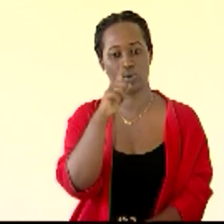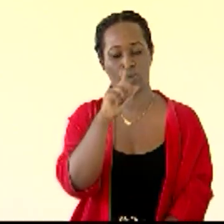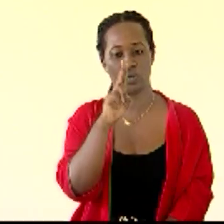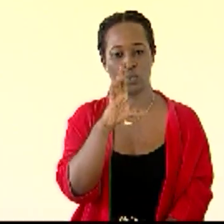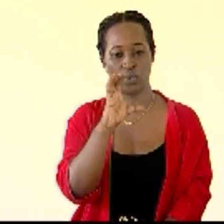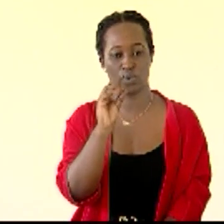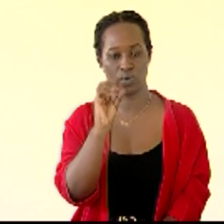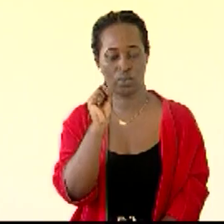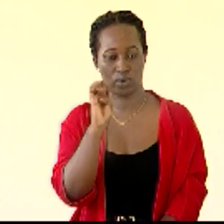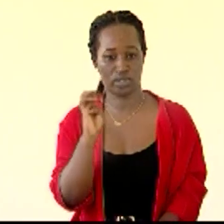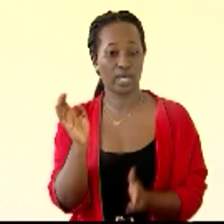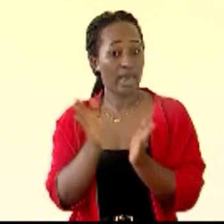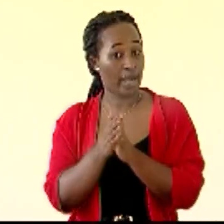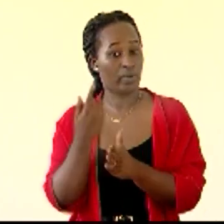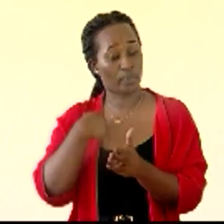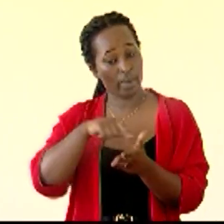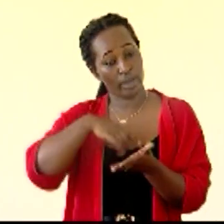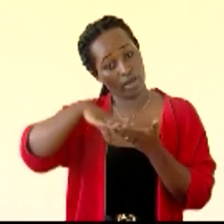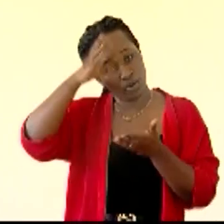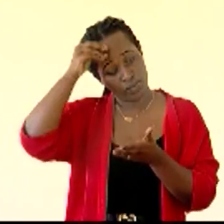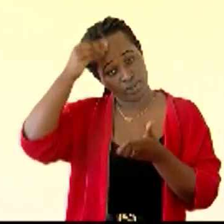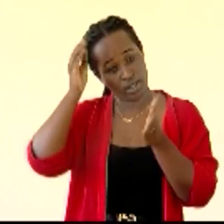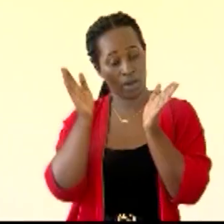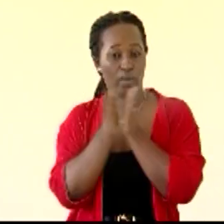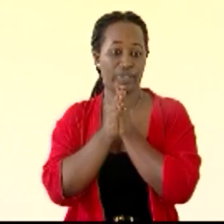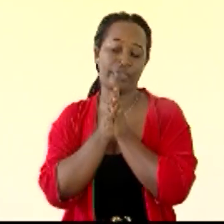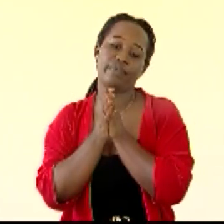Which we shall also wrap up with